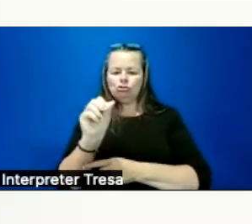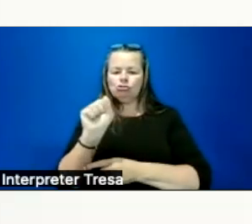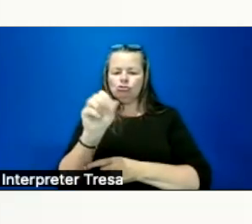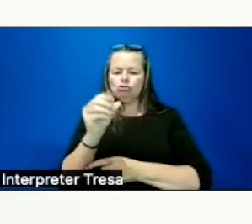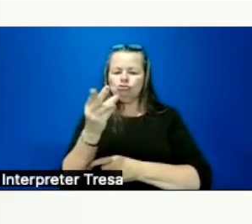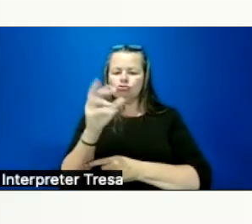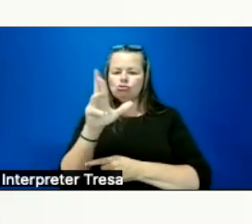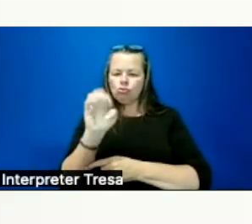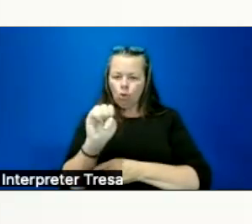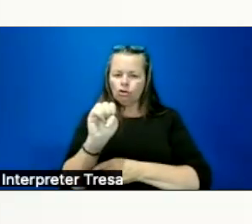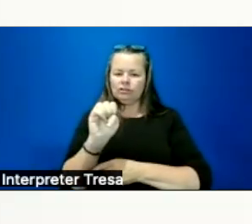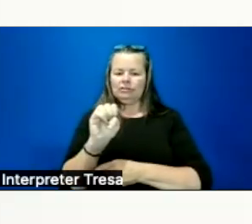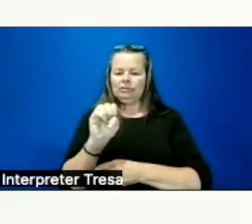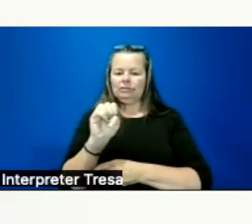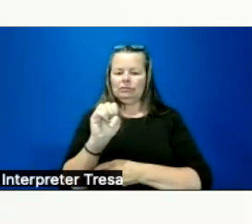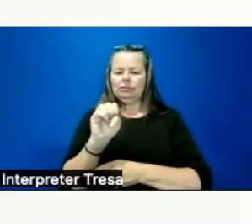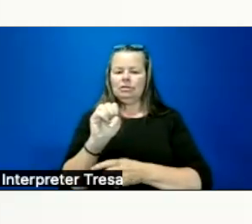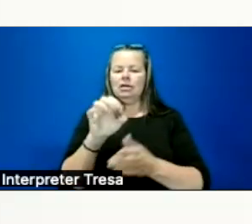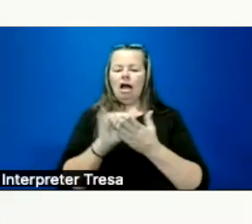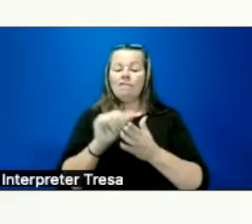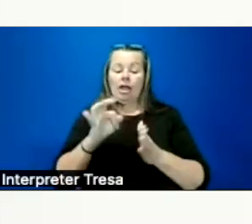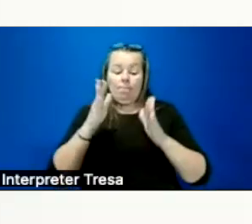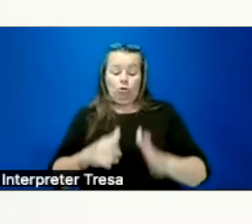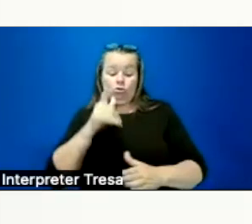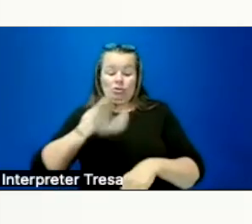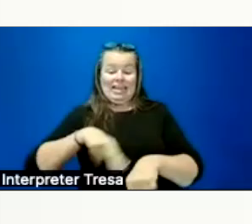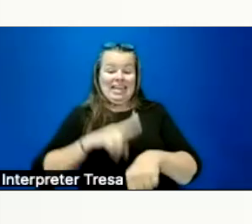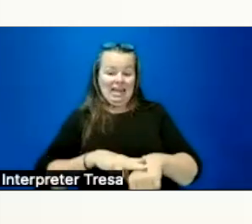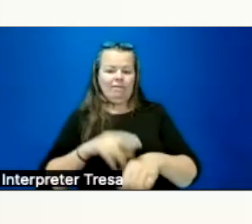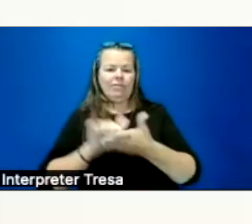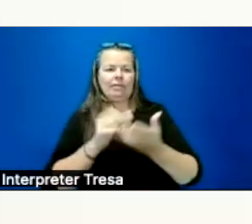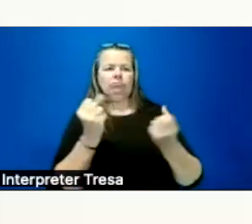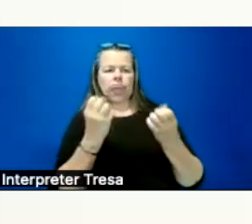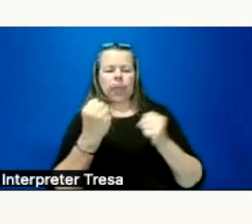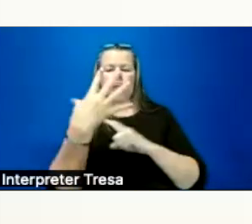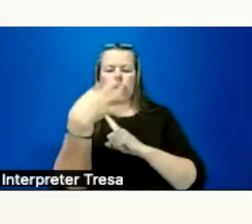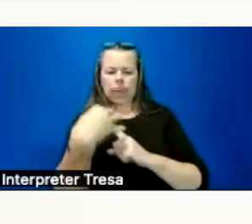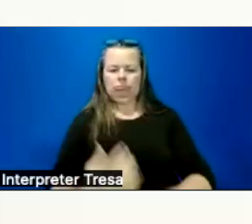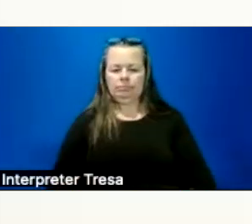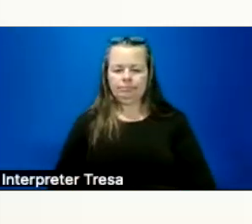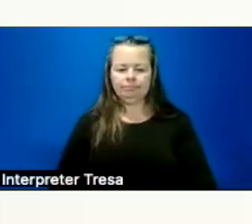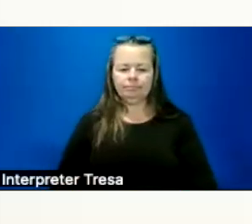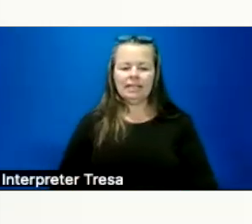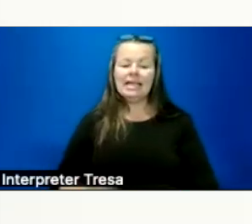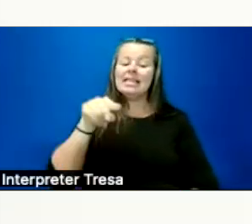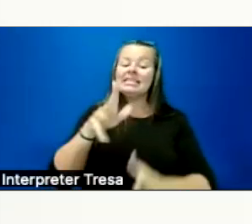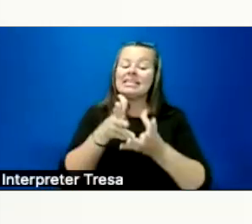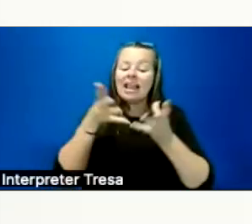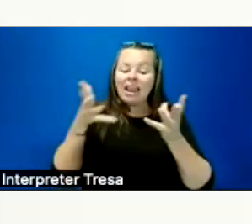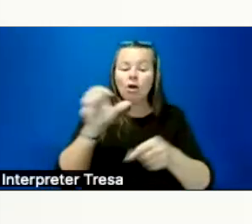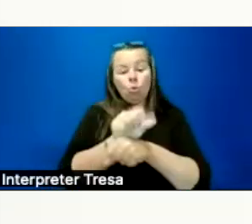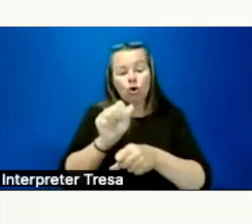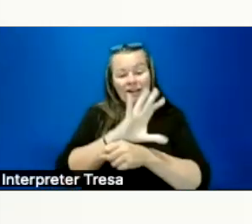and signing properly. There is a lot of work involved into that, so it doesn't happen like overnight. And yeah,